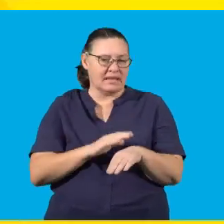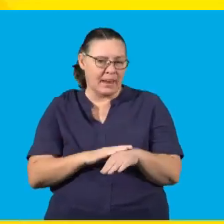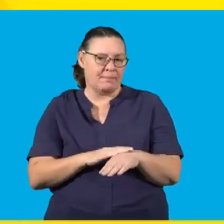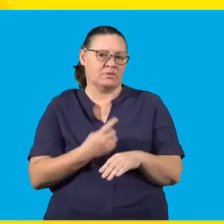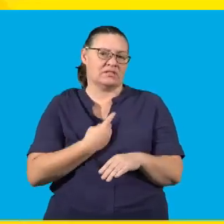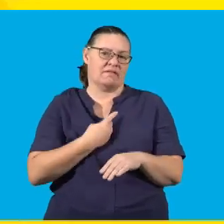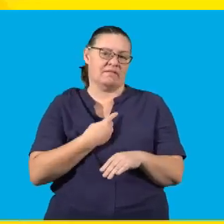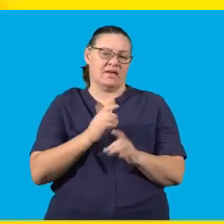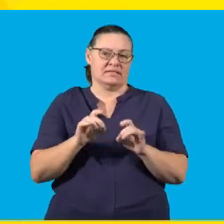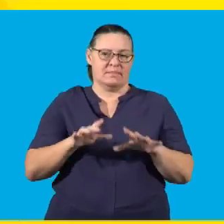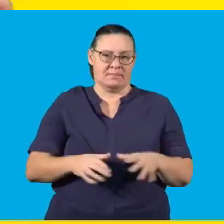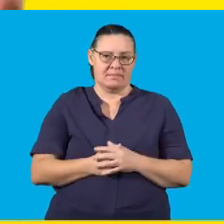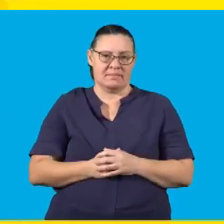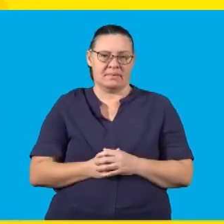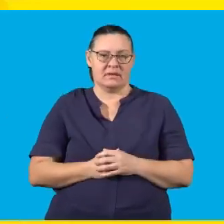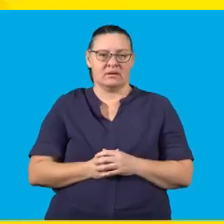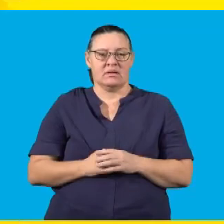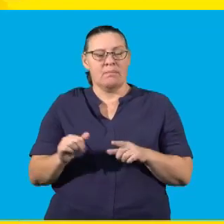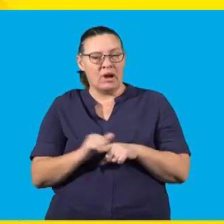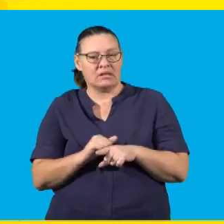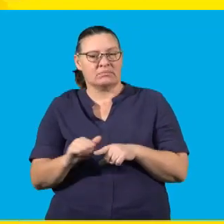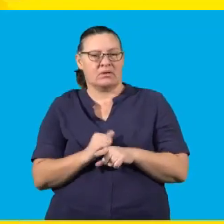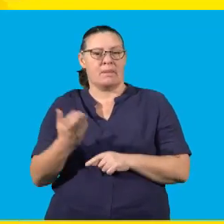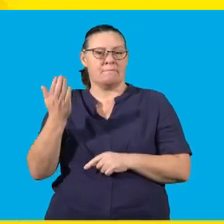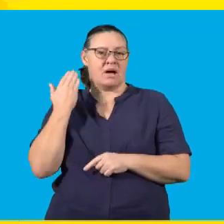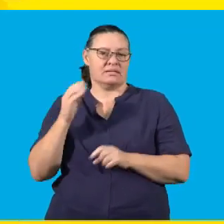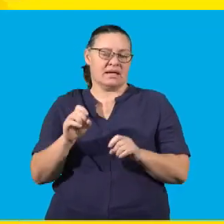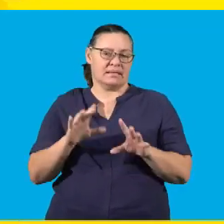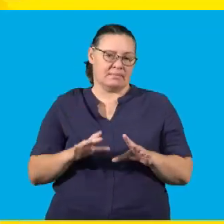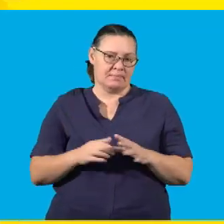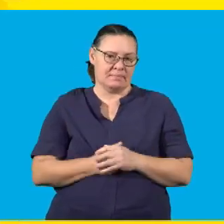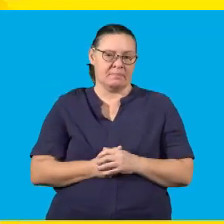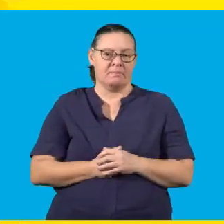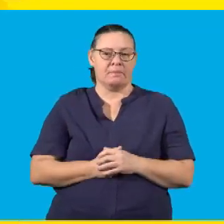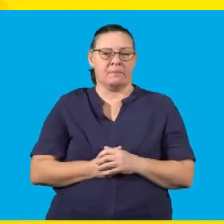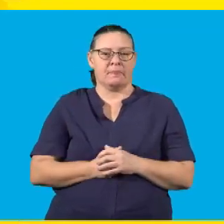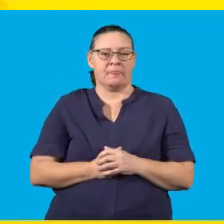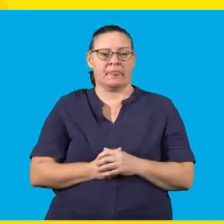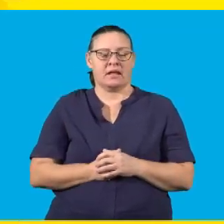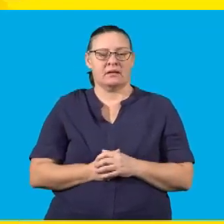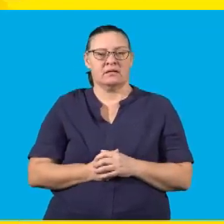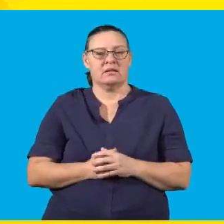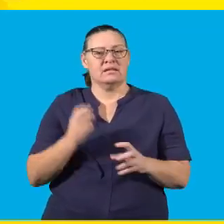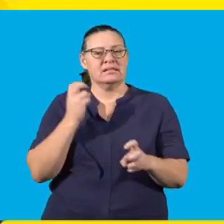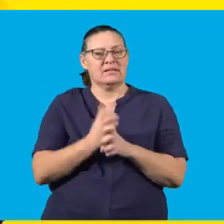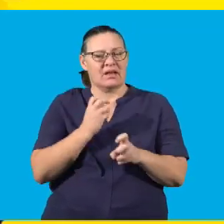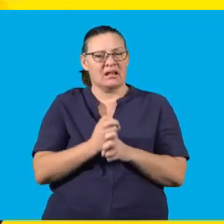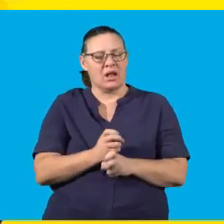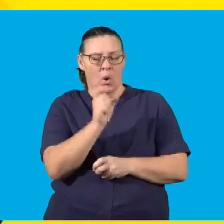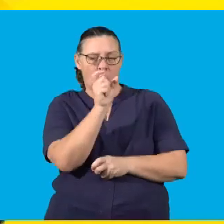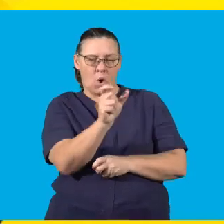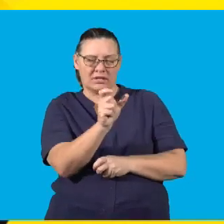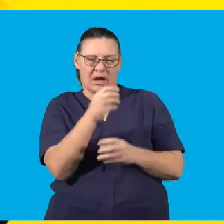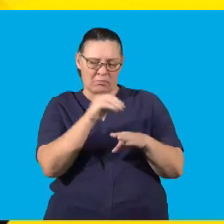time yourself in an exam, work and practice past exam papers to help you with that. And difficulty in translating